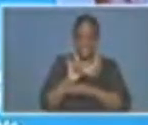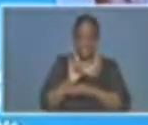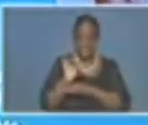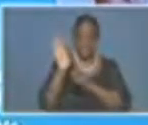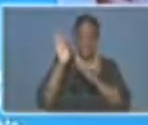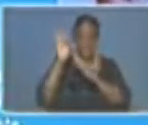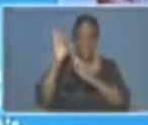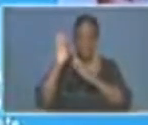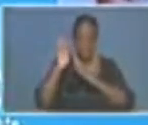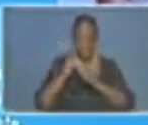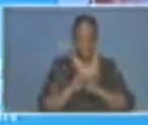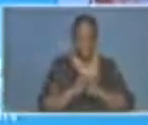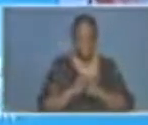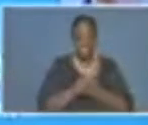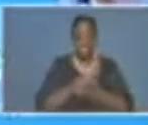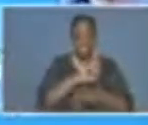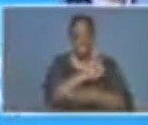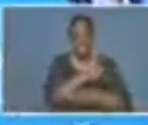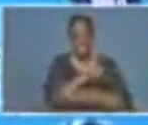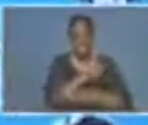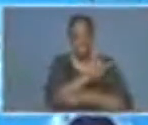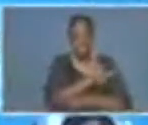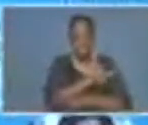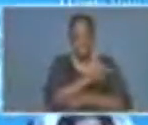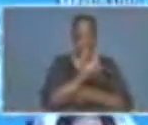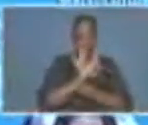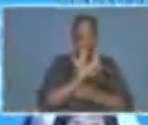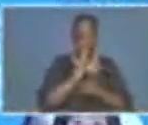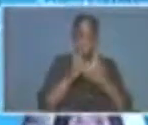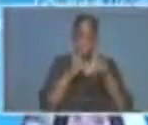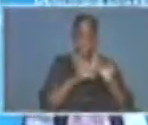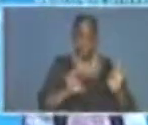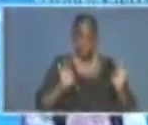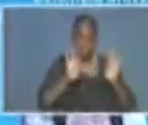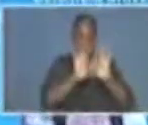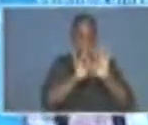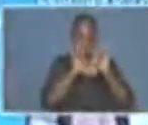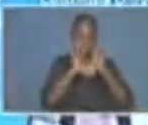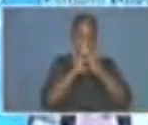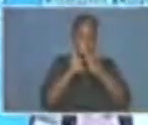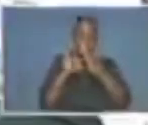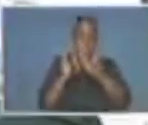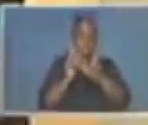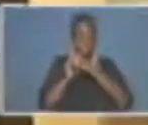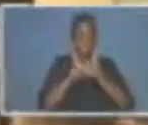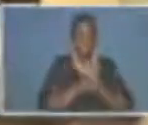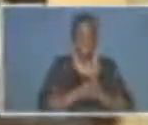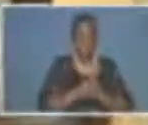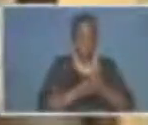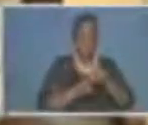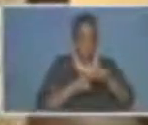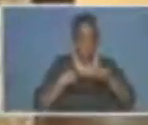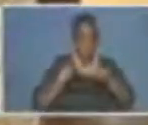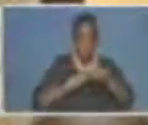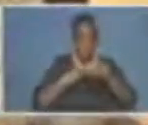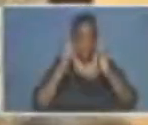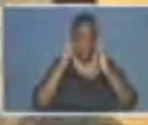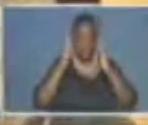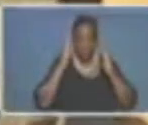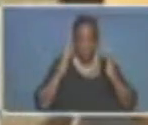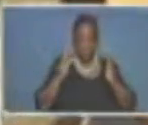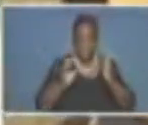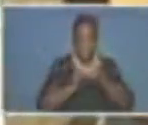Caribbean. Central Bank Governor John Rolls speaks to the significance of the conference. Focused on economic